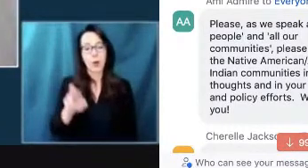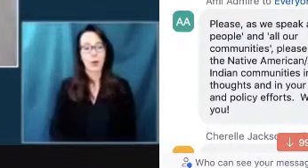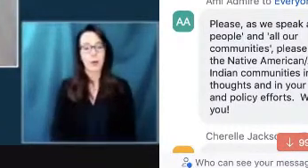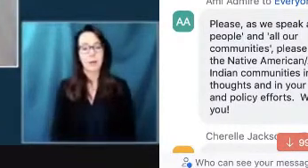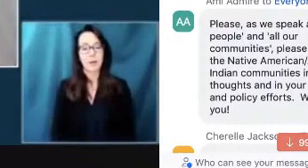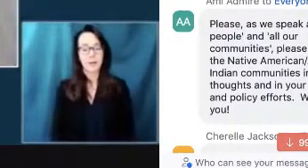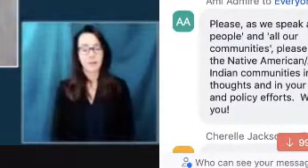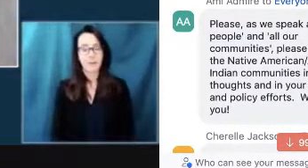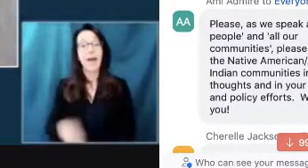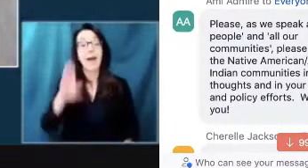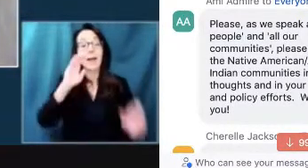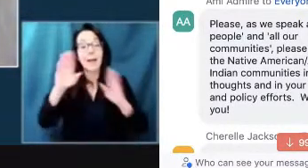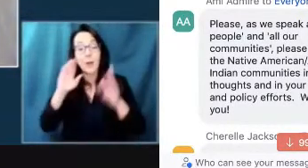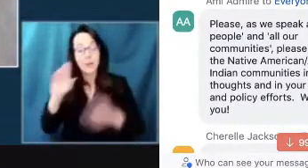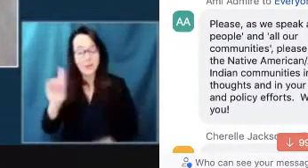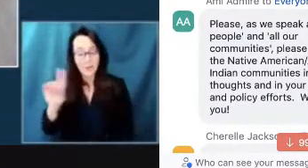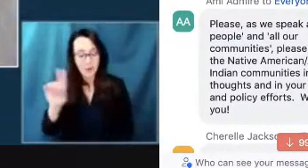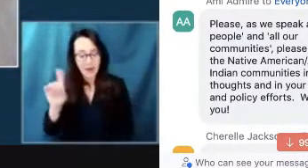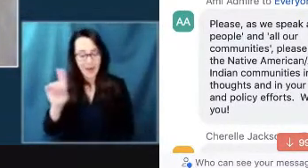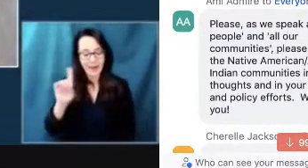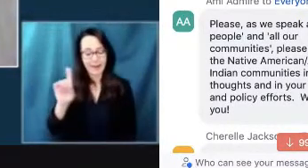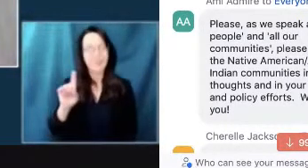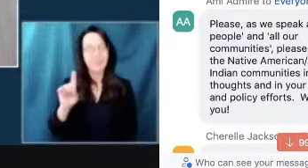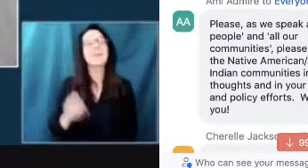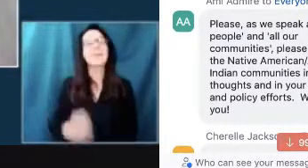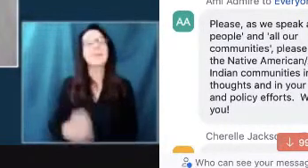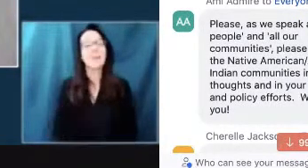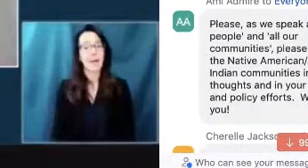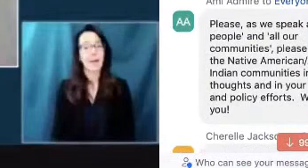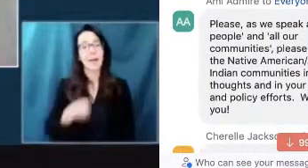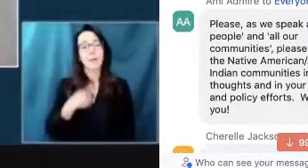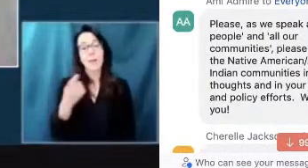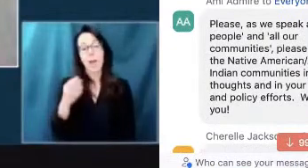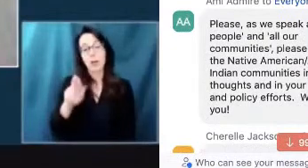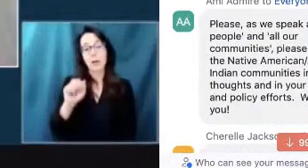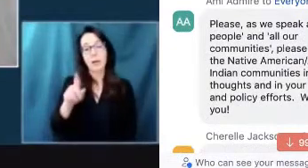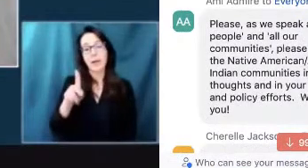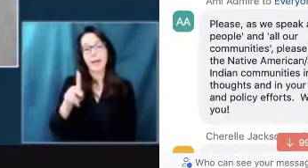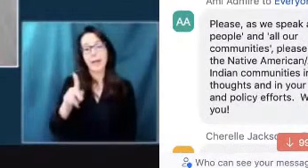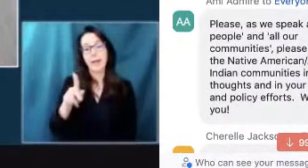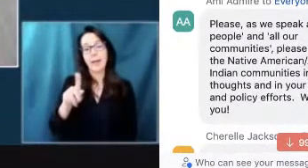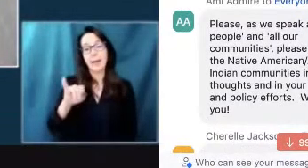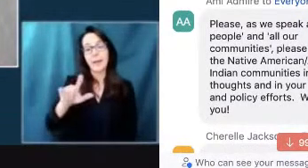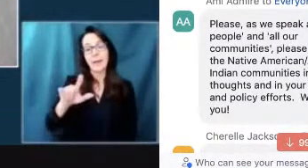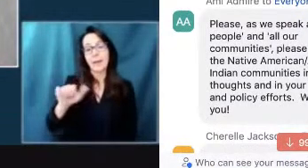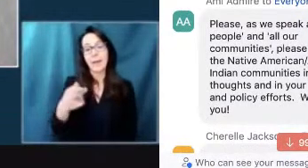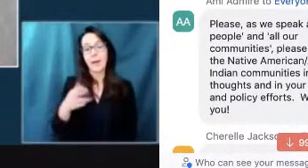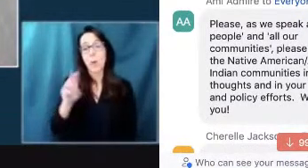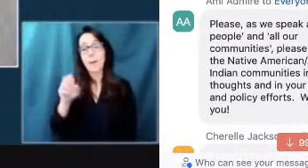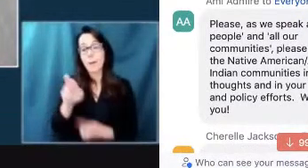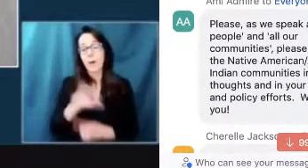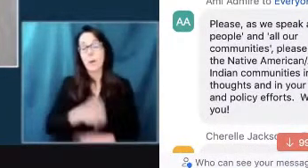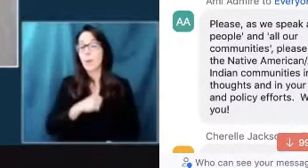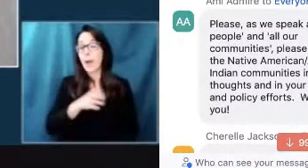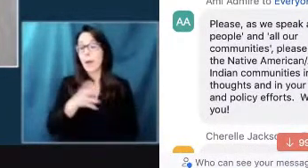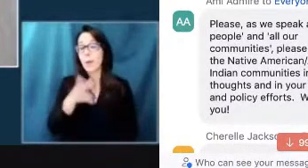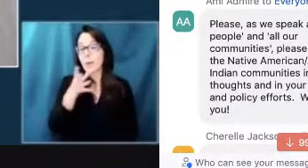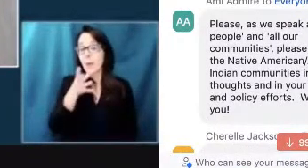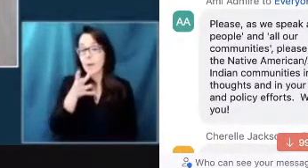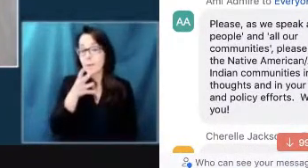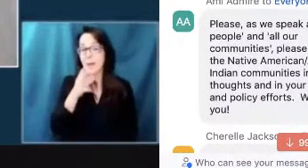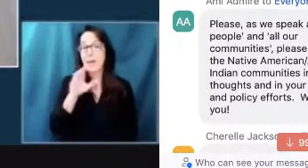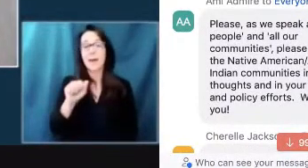Hello, Democrats. I'm Dr. Akilah Weber, a proud mom, a physician, Assembly member, and